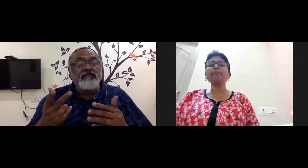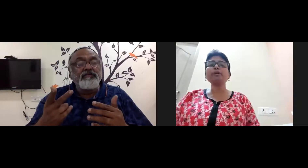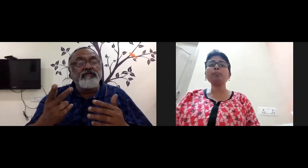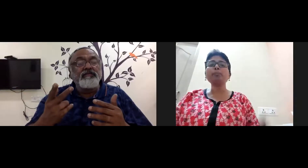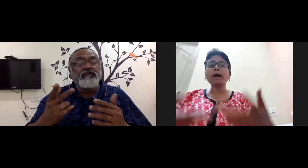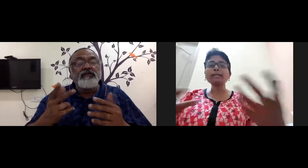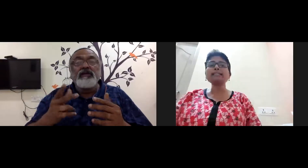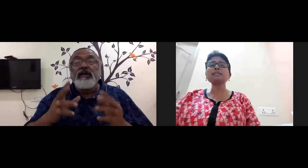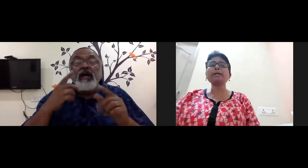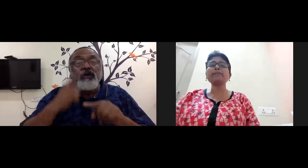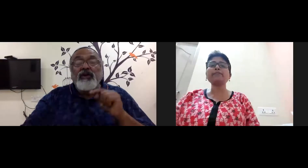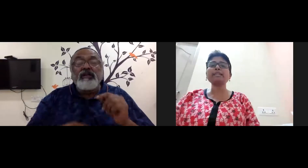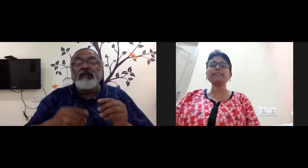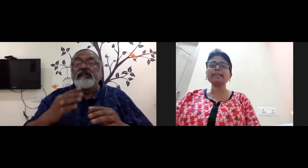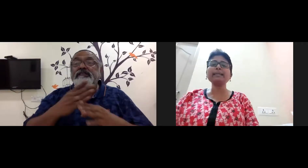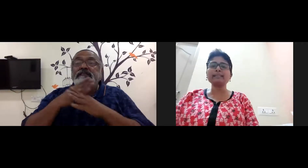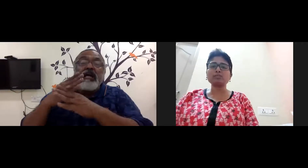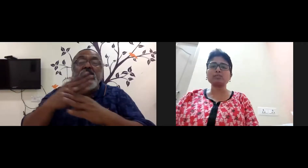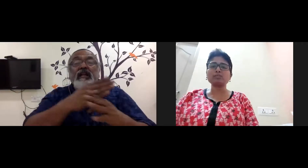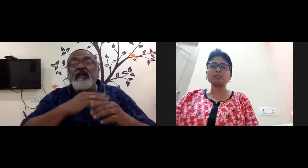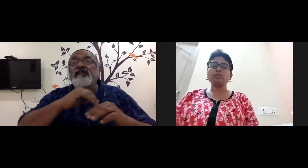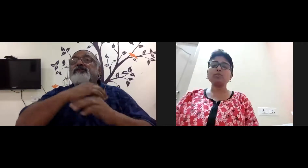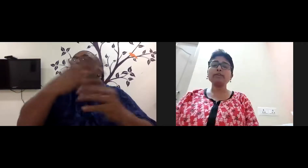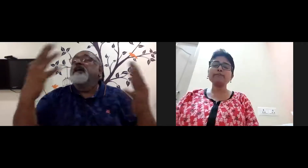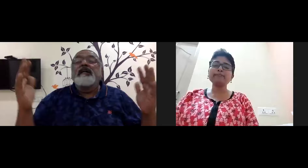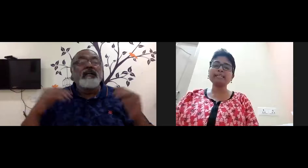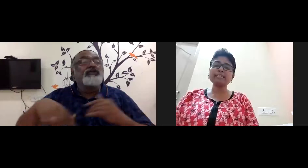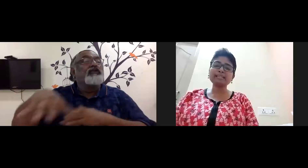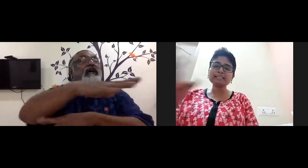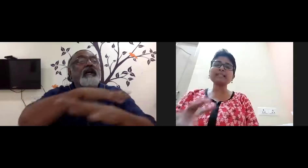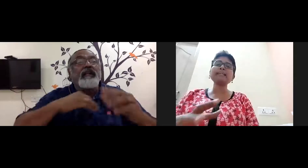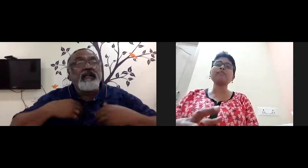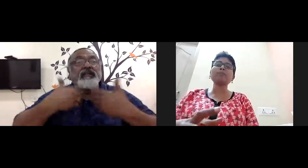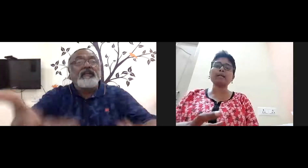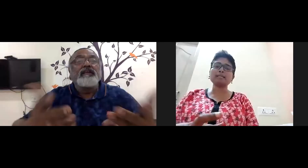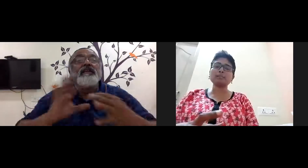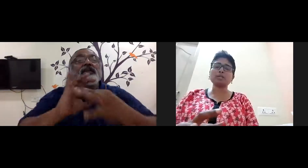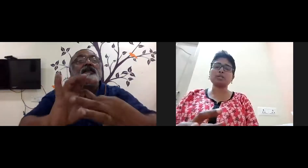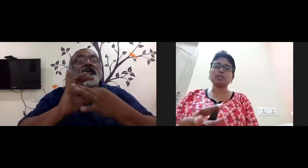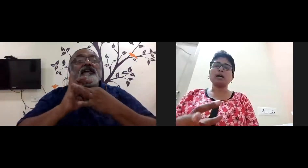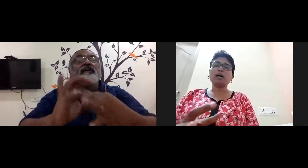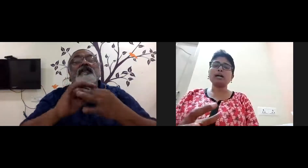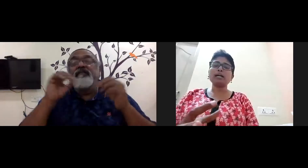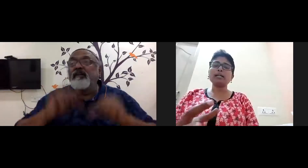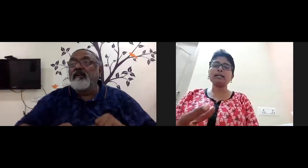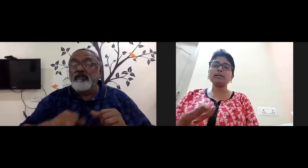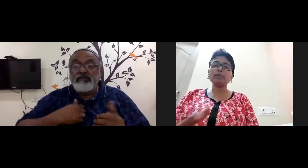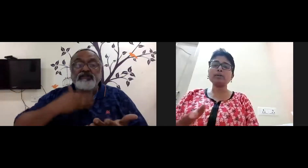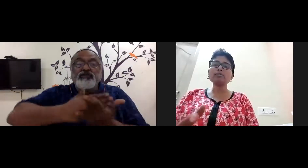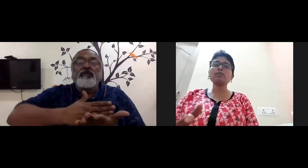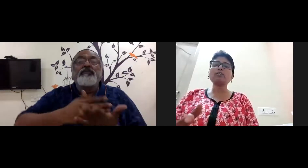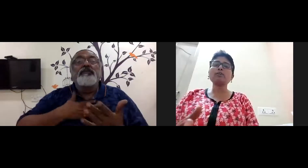not be able to participate effectively in the society. So if it is restricting our participation,